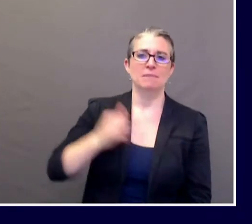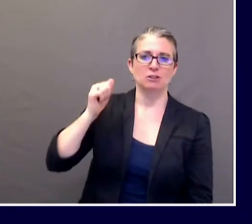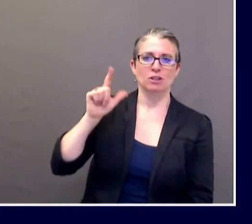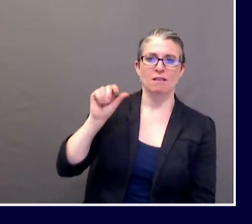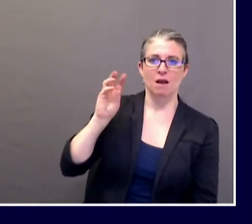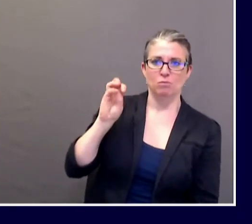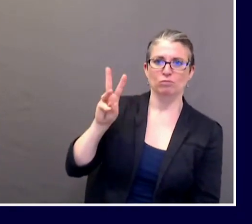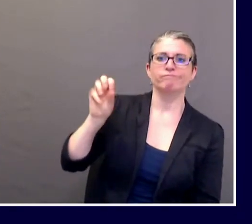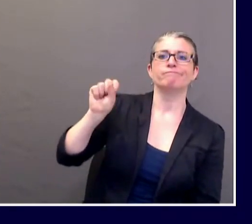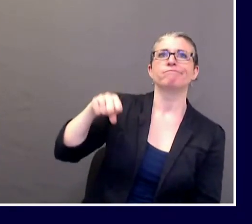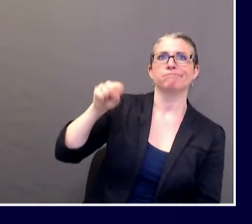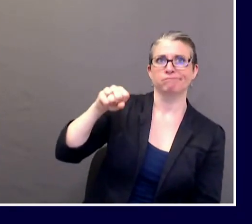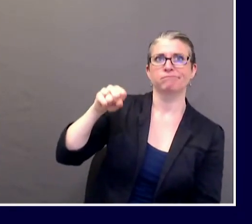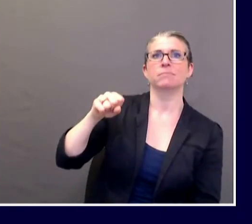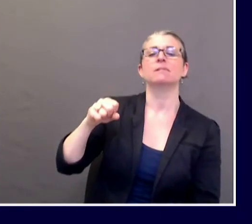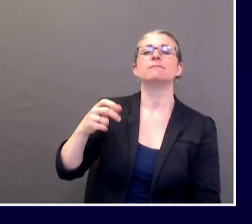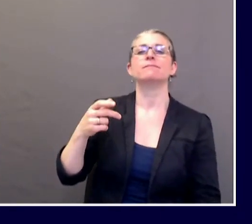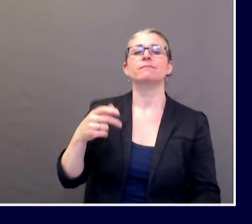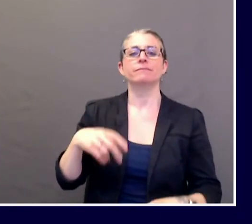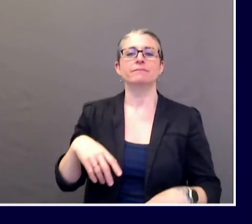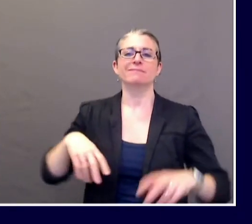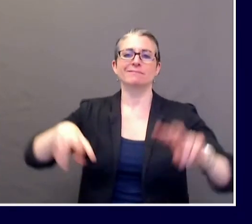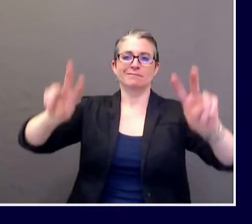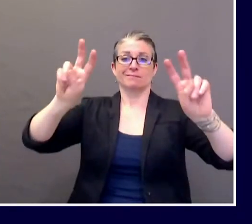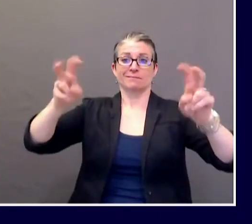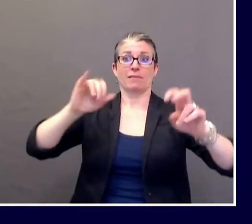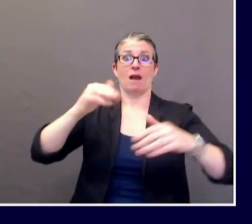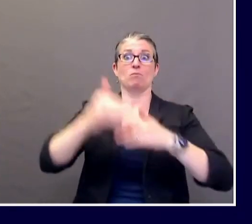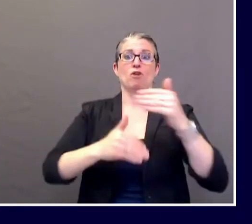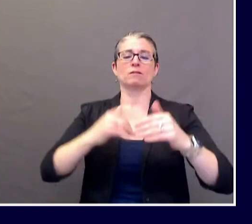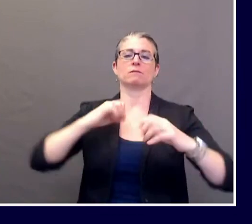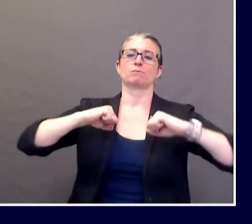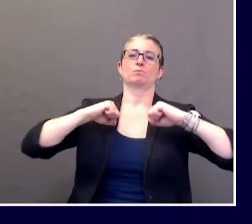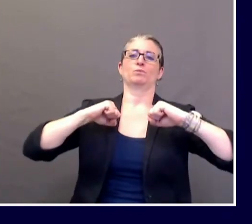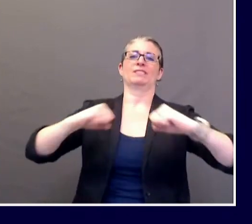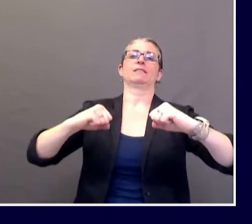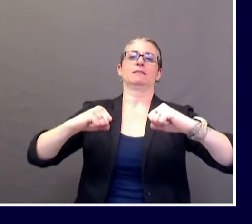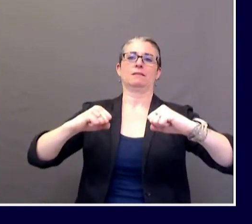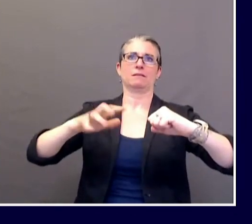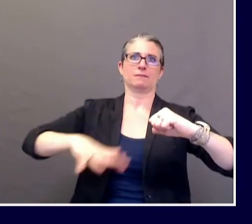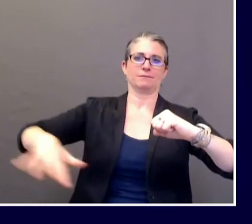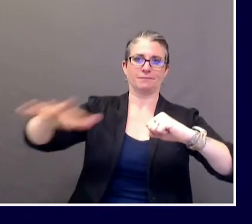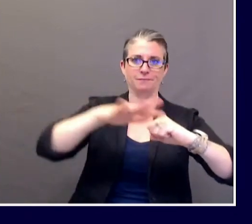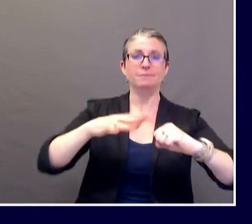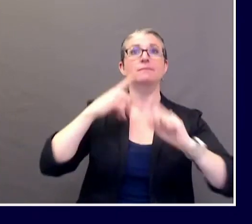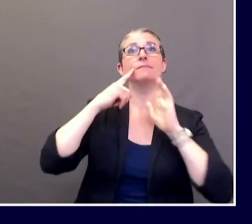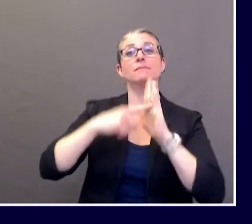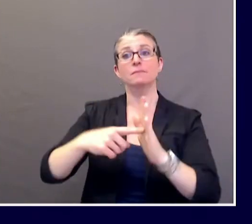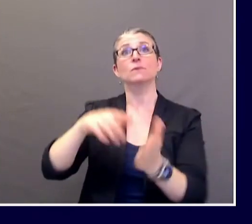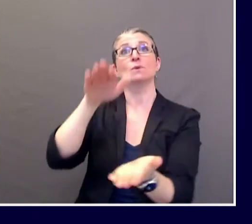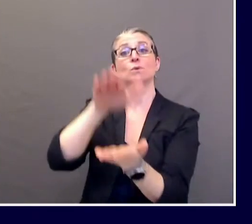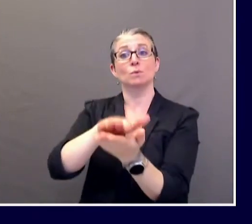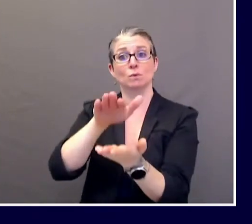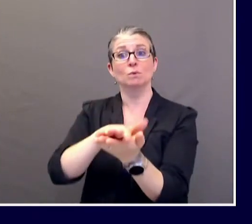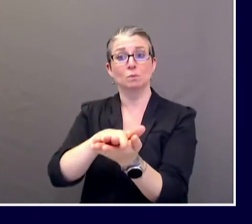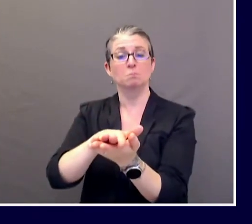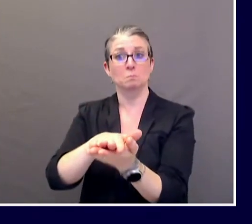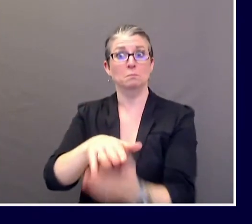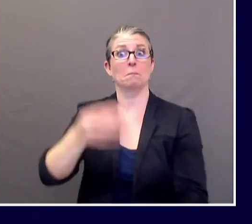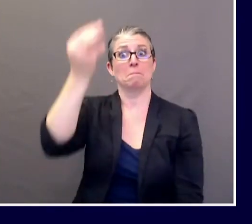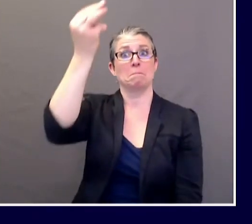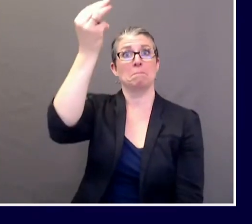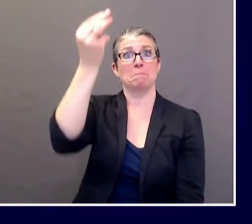do classroom testing on Monday. So kids go to school, they all get their swabs, they put it into kind of, again, one vial for a certain number of